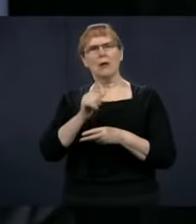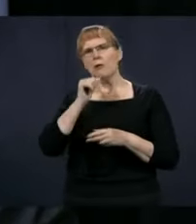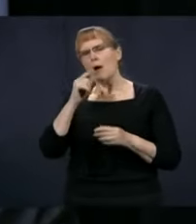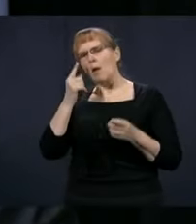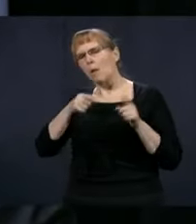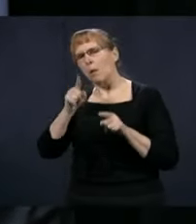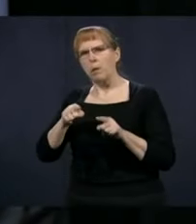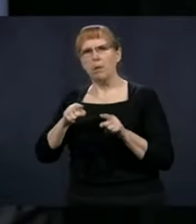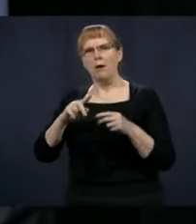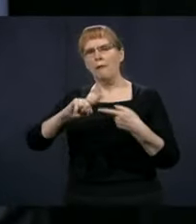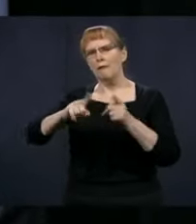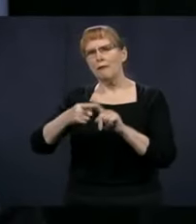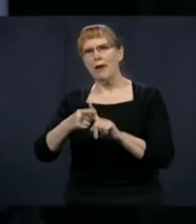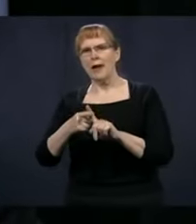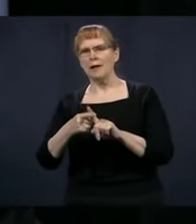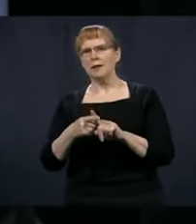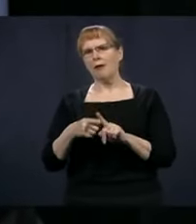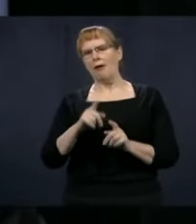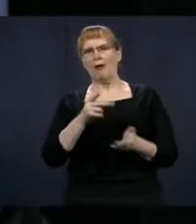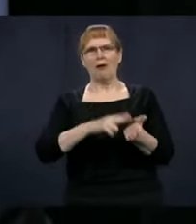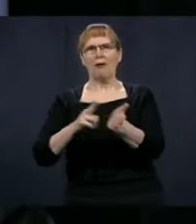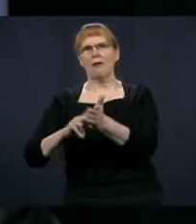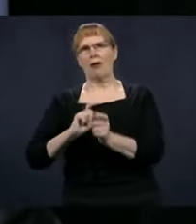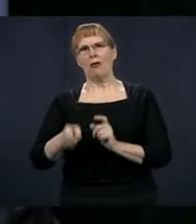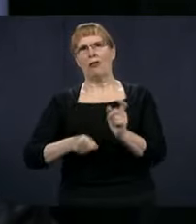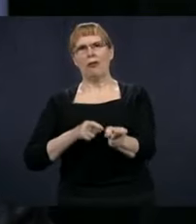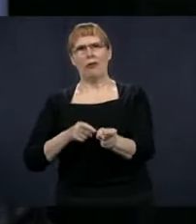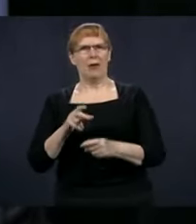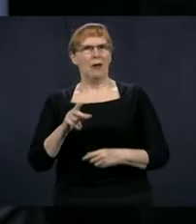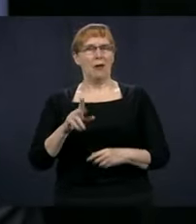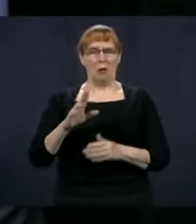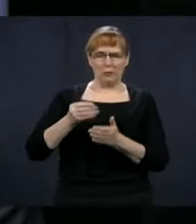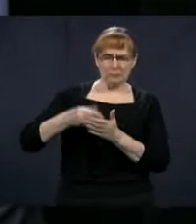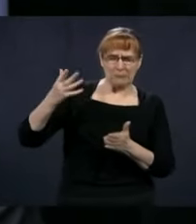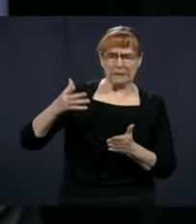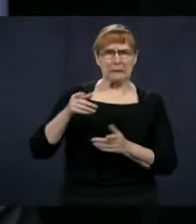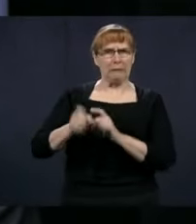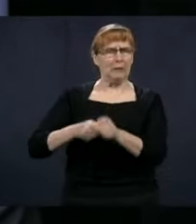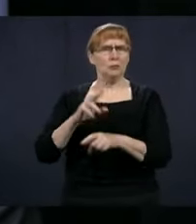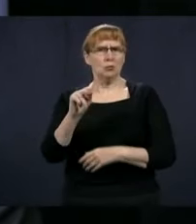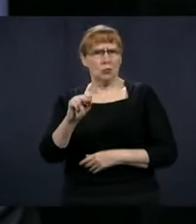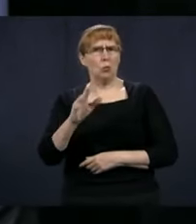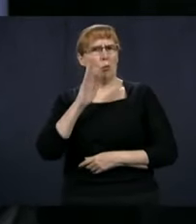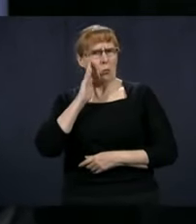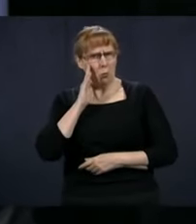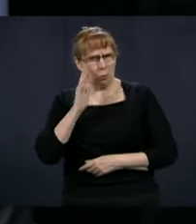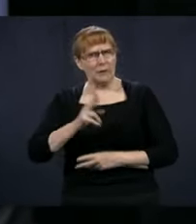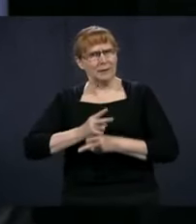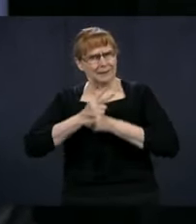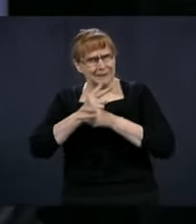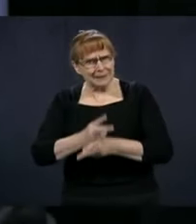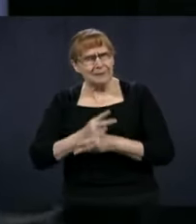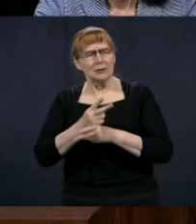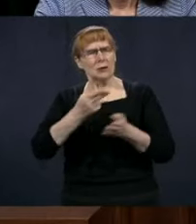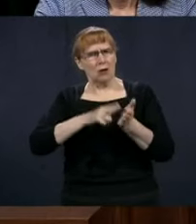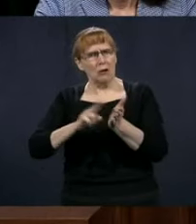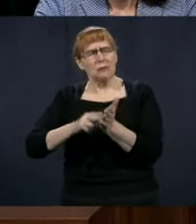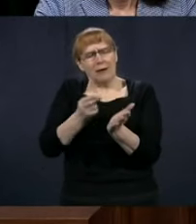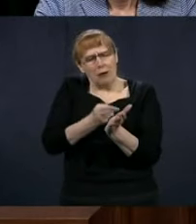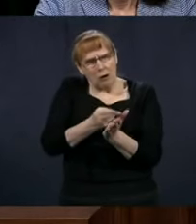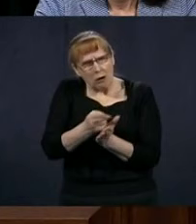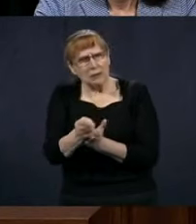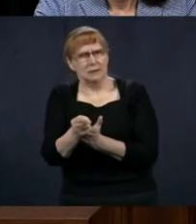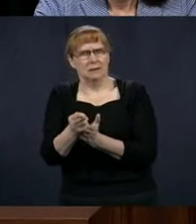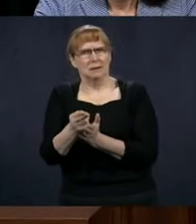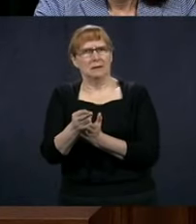give contracts at the lowest cost possible. Thank you. Samuel Pouliot, CTV News. Hi, yes.